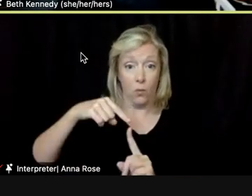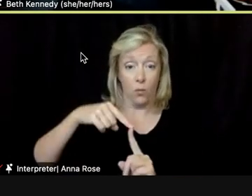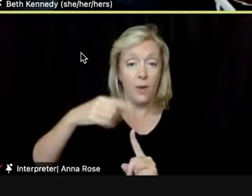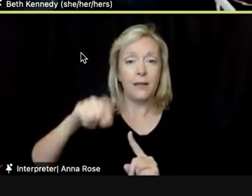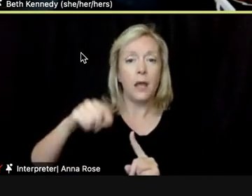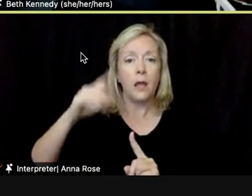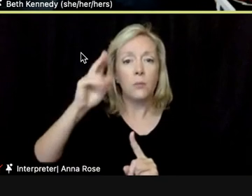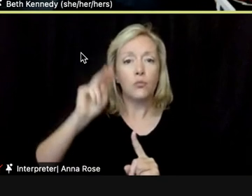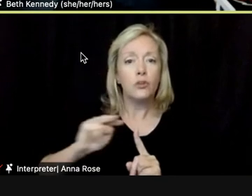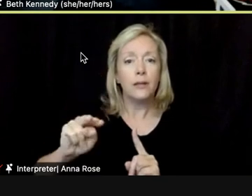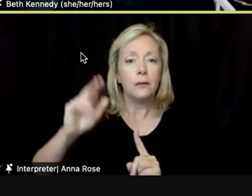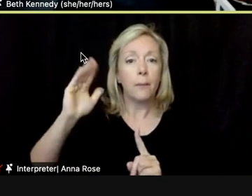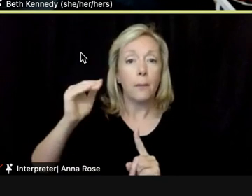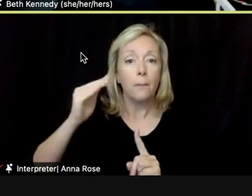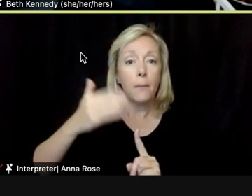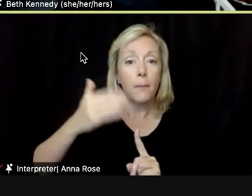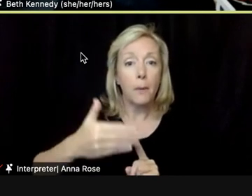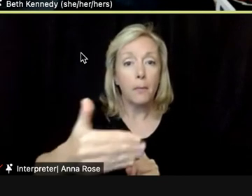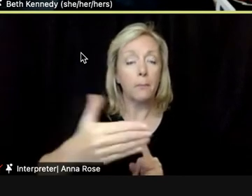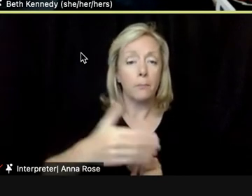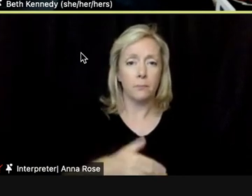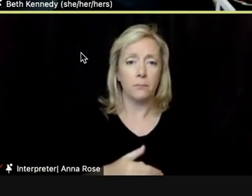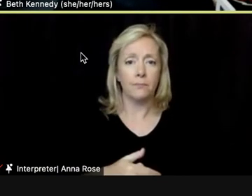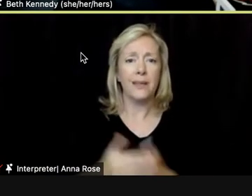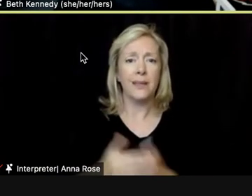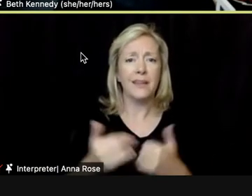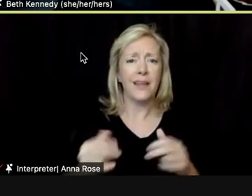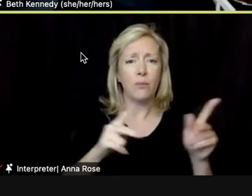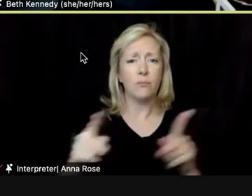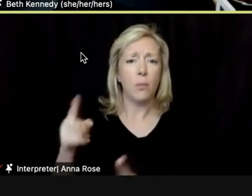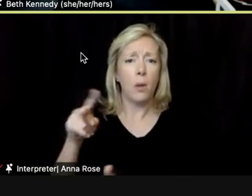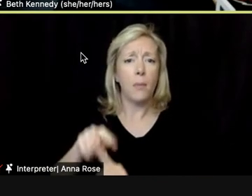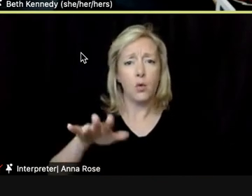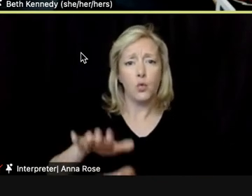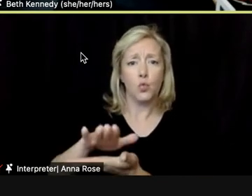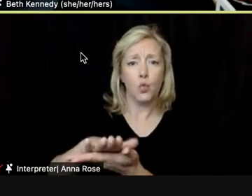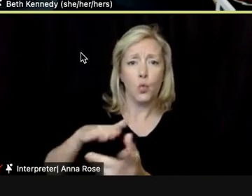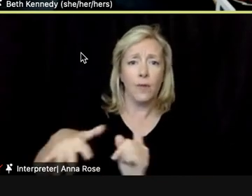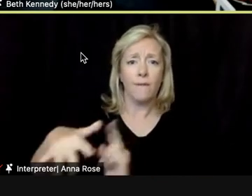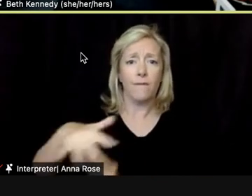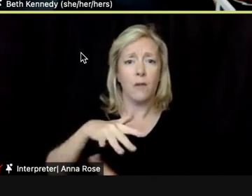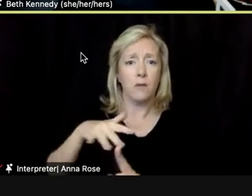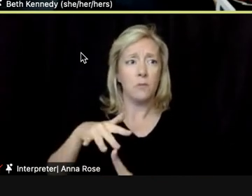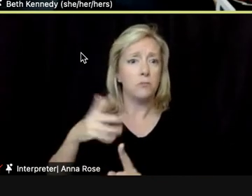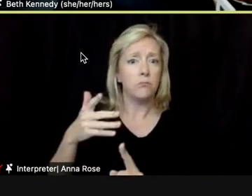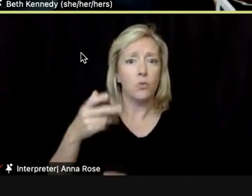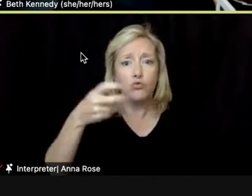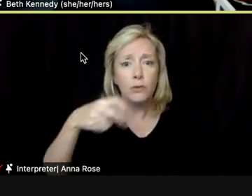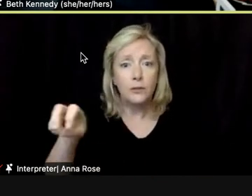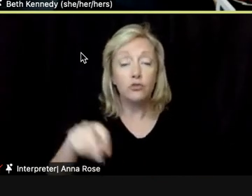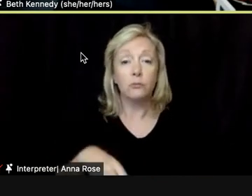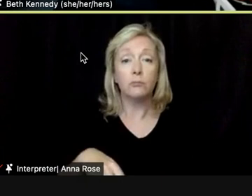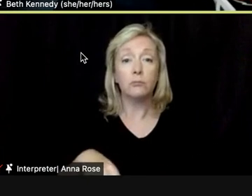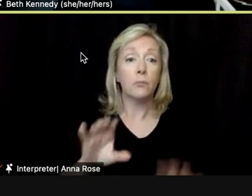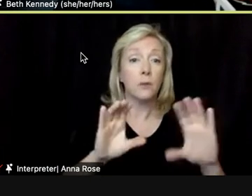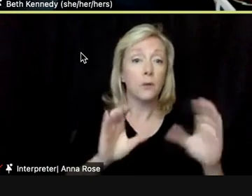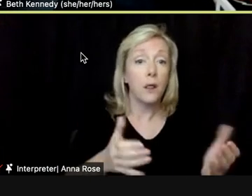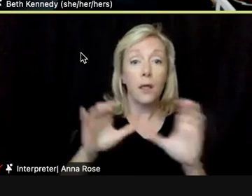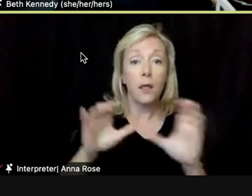room. So imagine the school environment and all the transitions from different classes, the